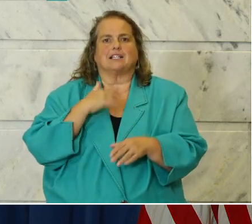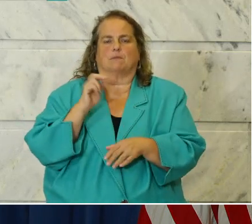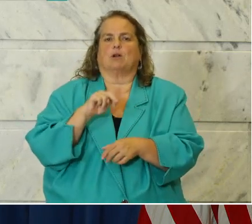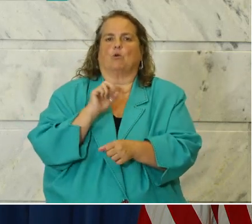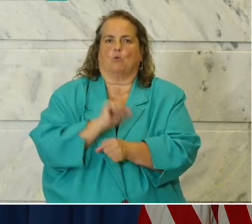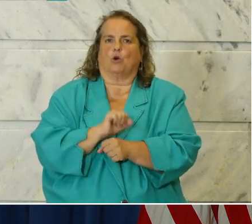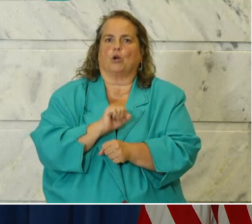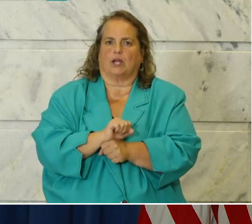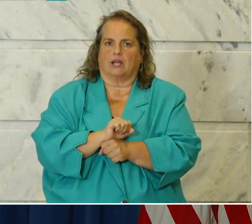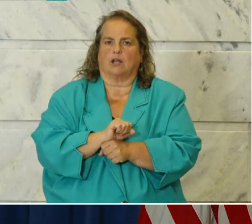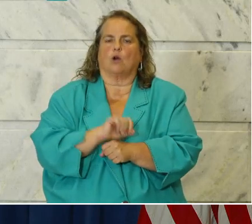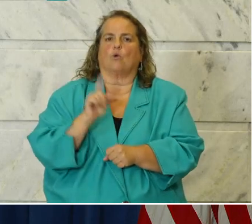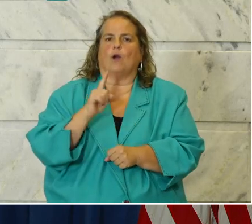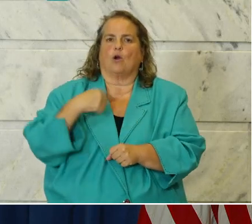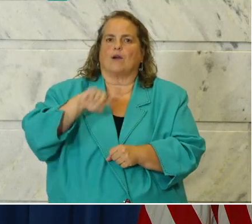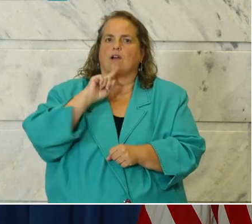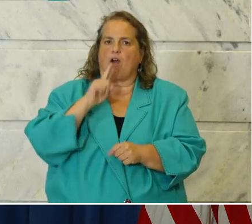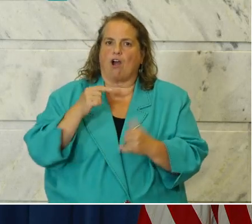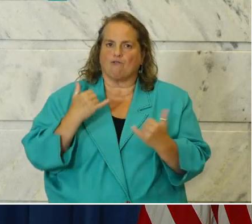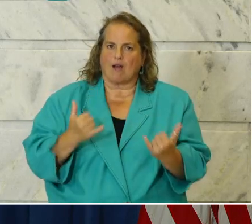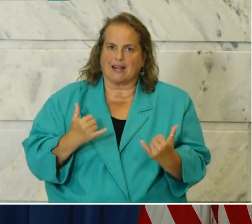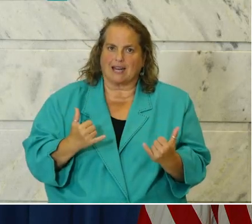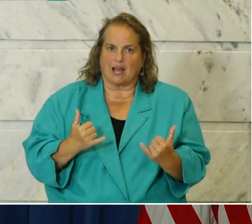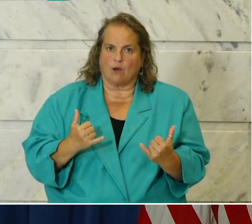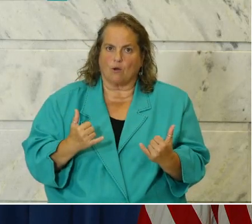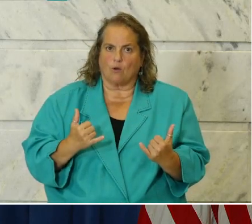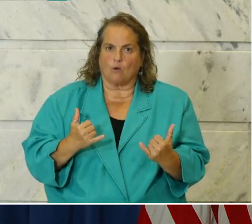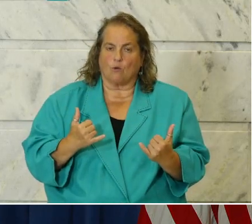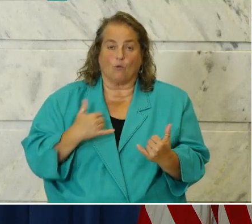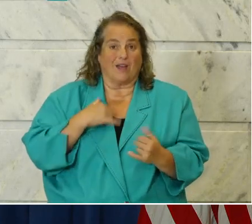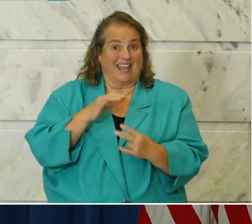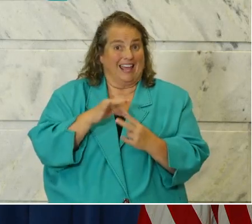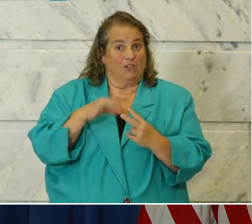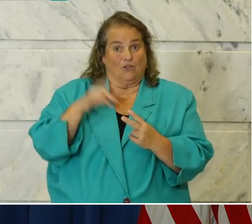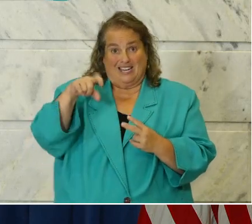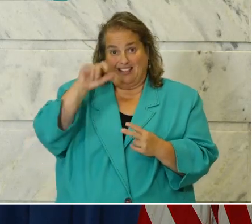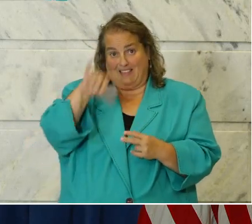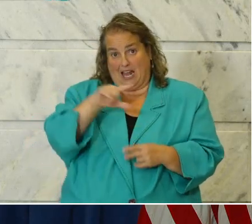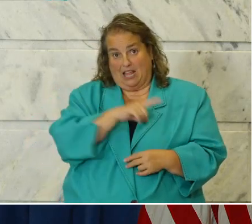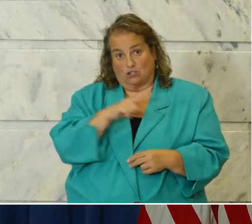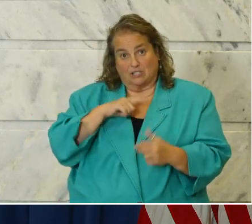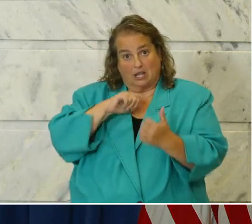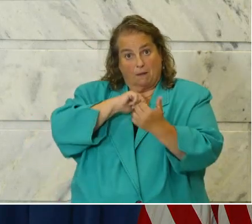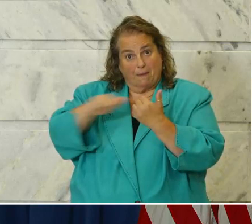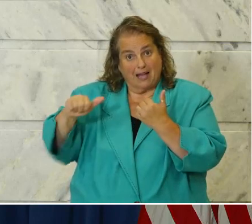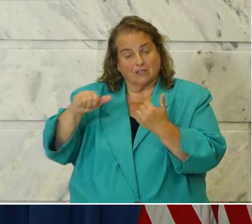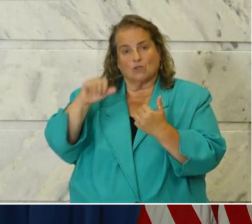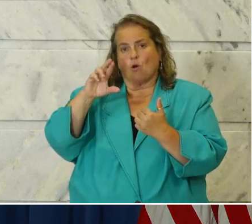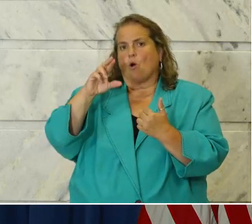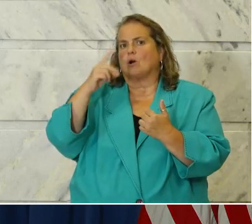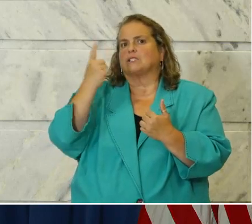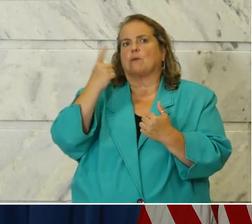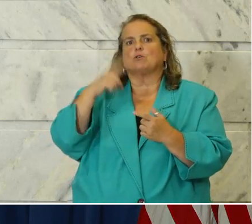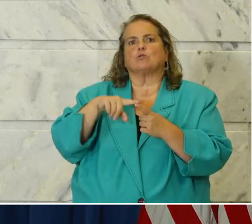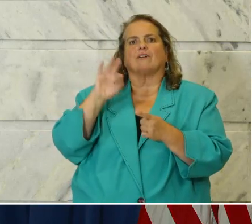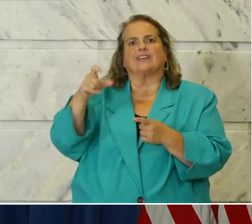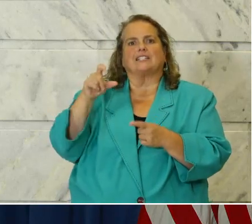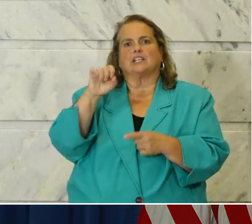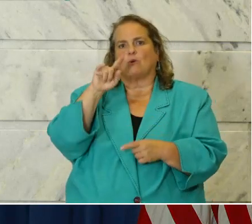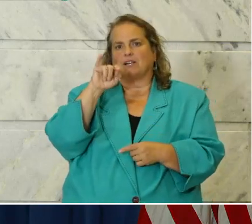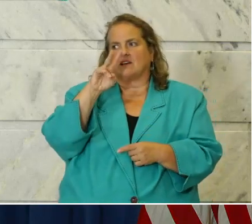about where we are right now. We either need that legislation or a fix on the executive order side.